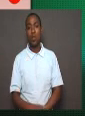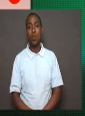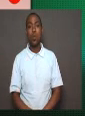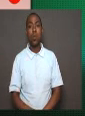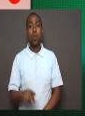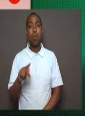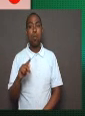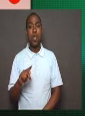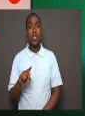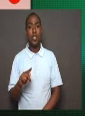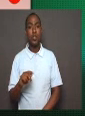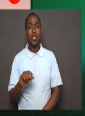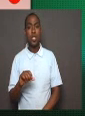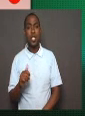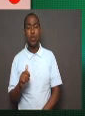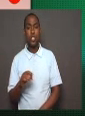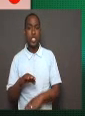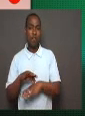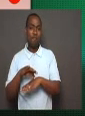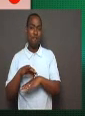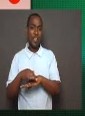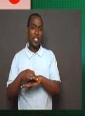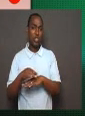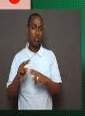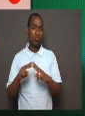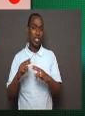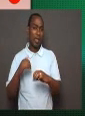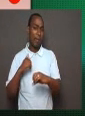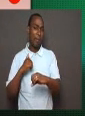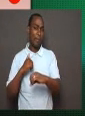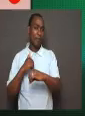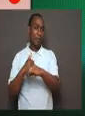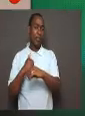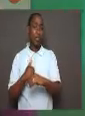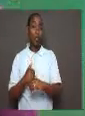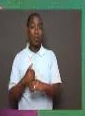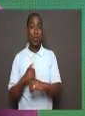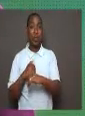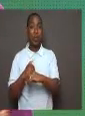Platelets help fight infections by releasing proteins.